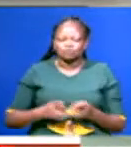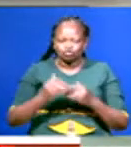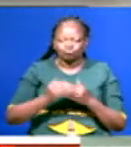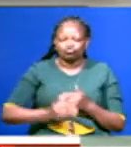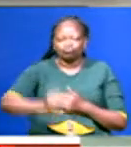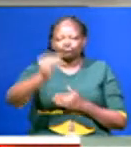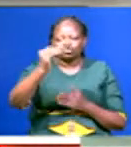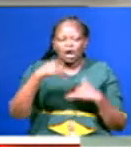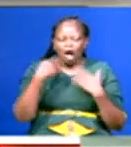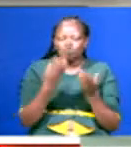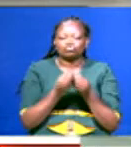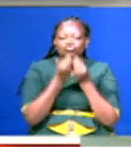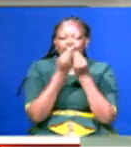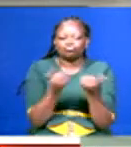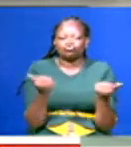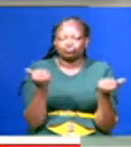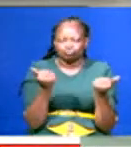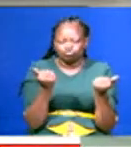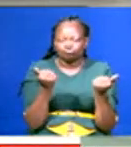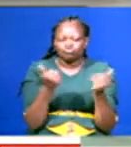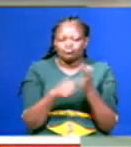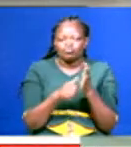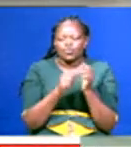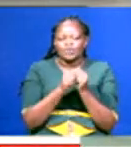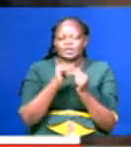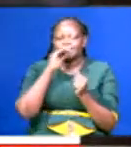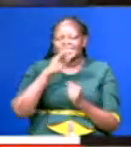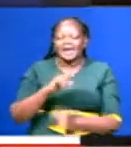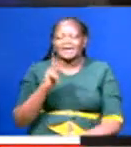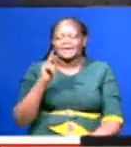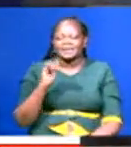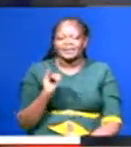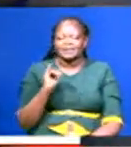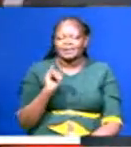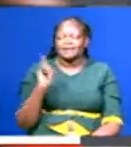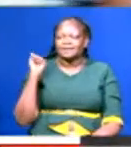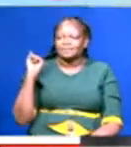to deal with Speaker Kingi. Here's that report.